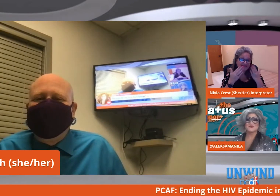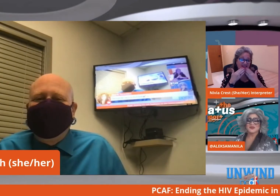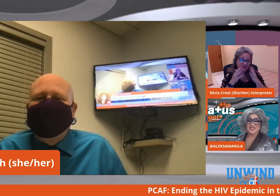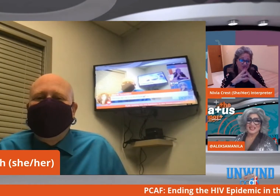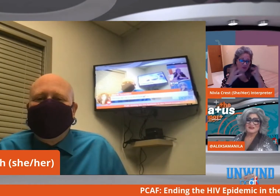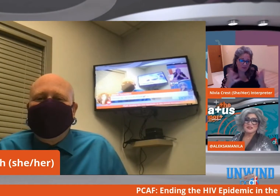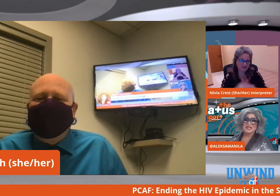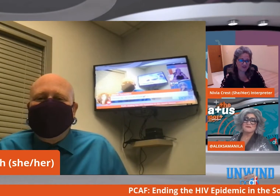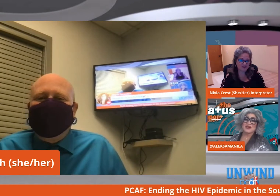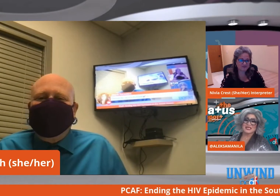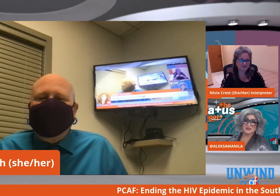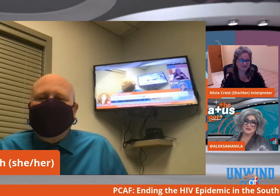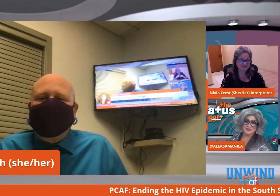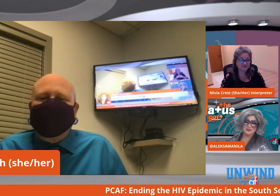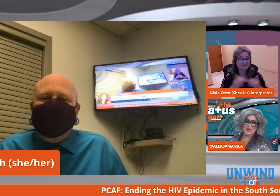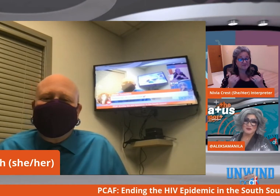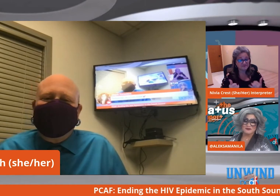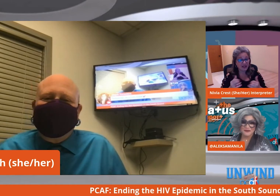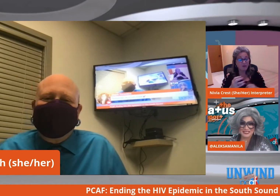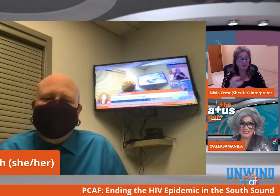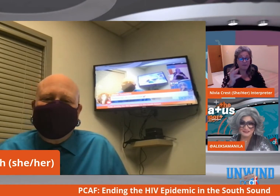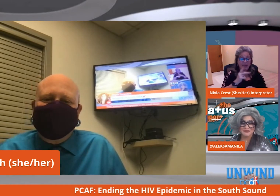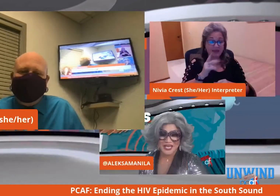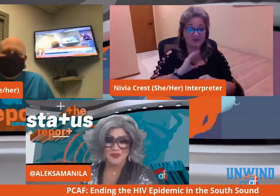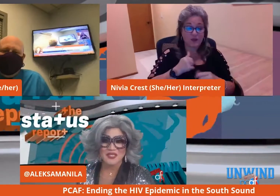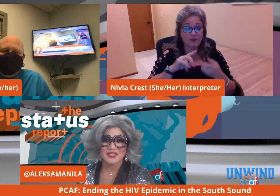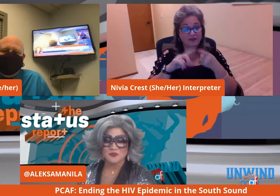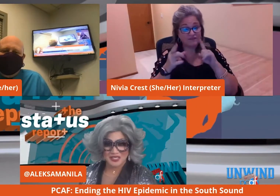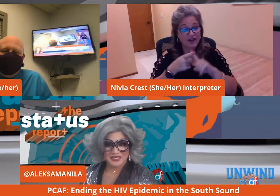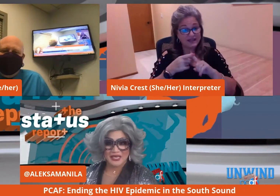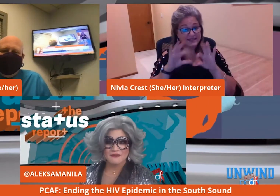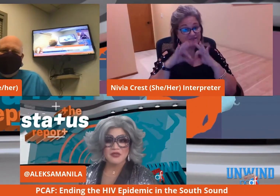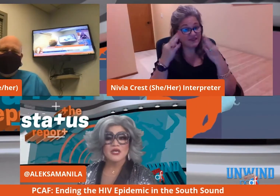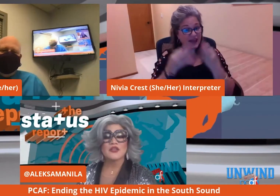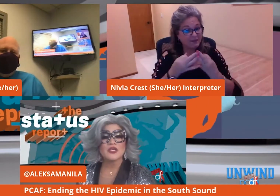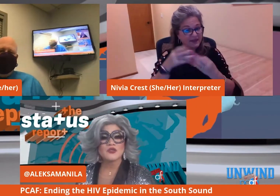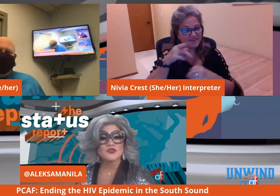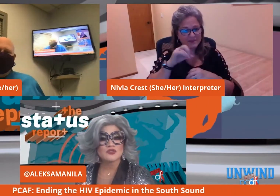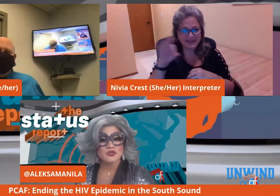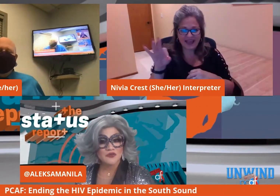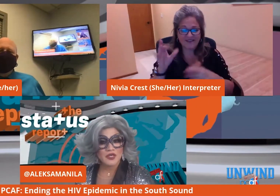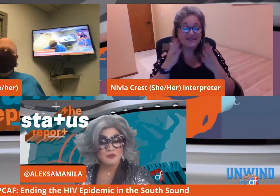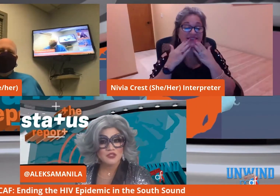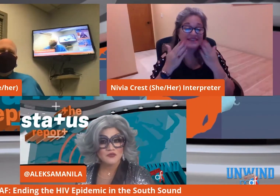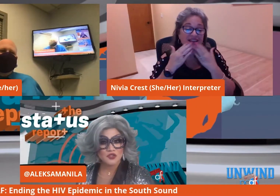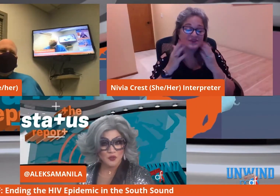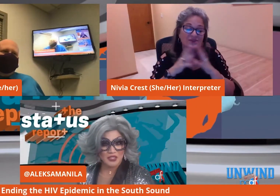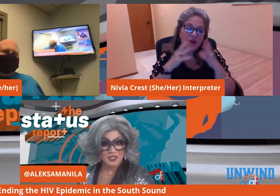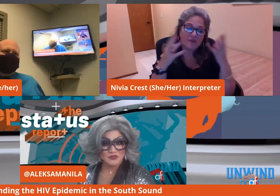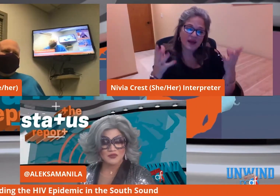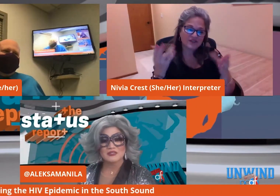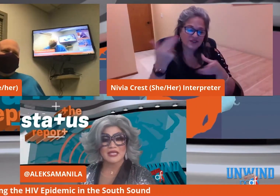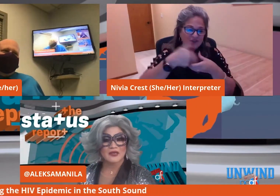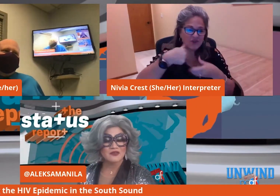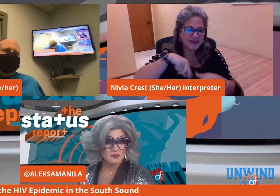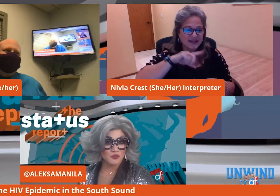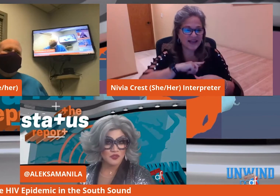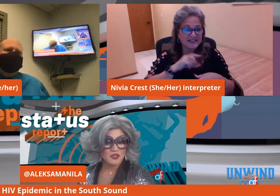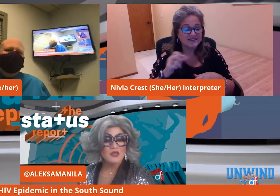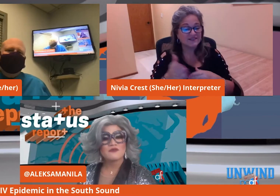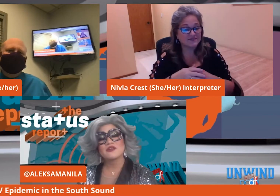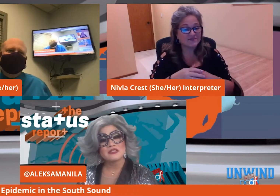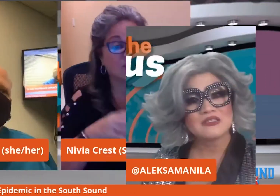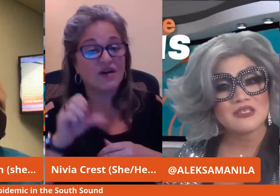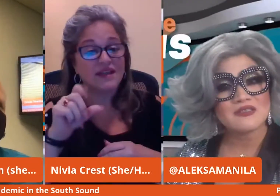much. Now back over to our friends and family of PCAF. Thank you so very much for joining us for the status